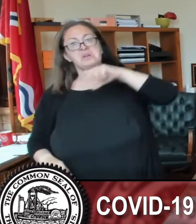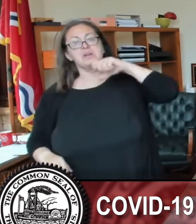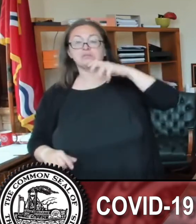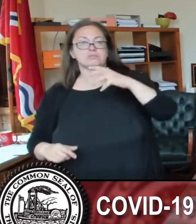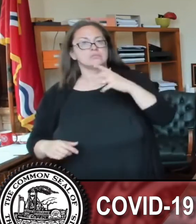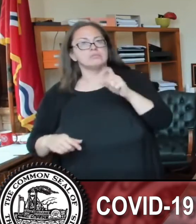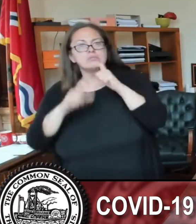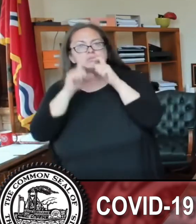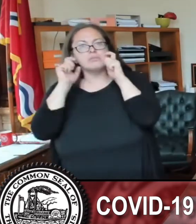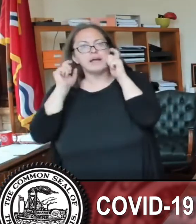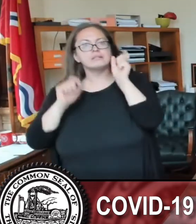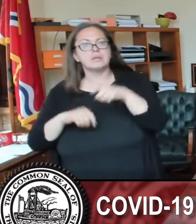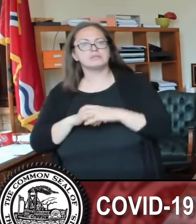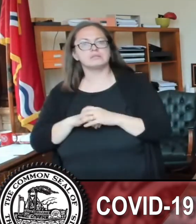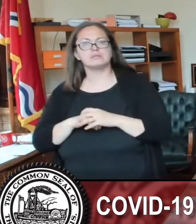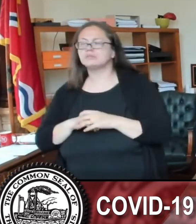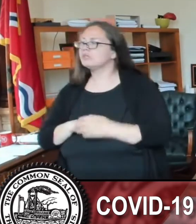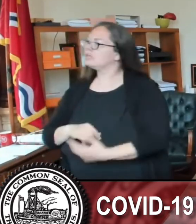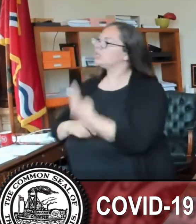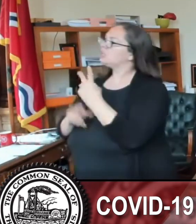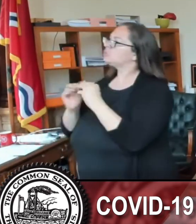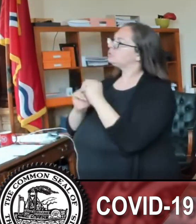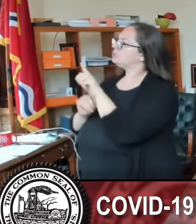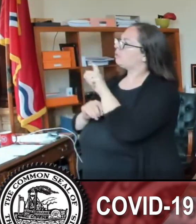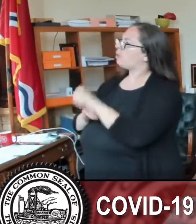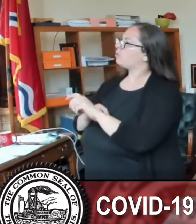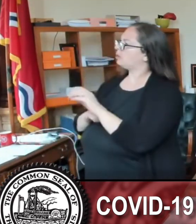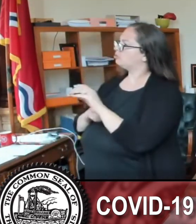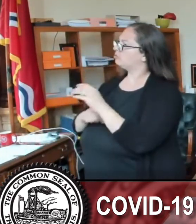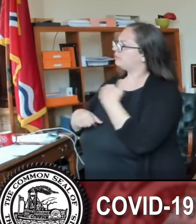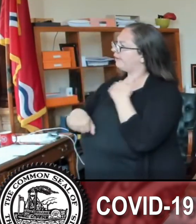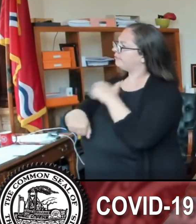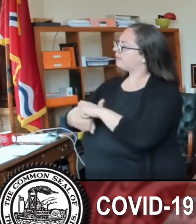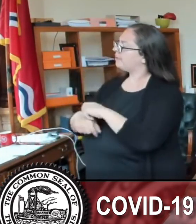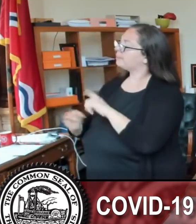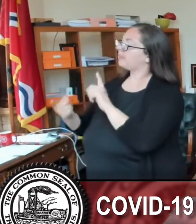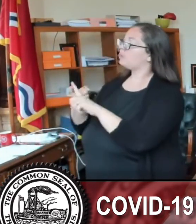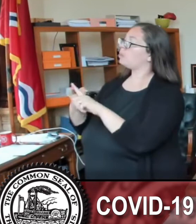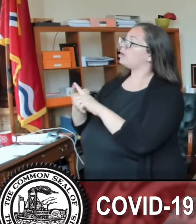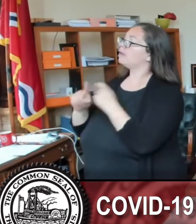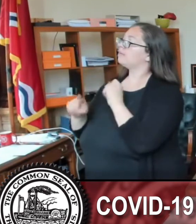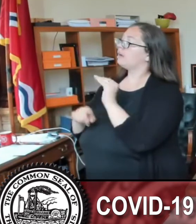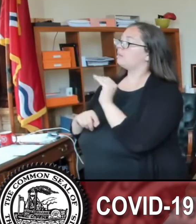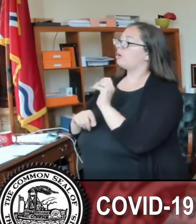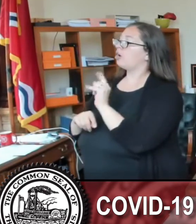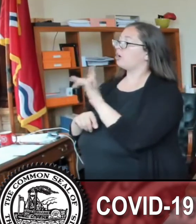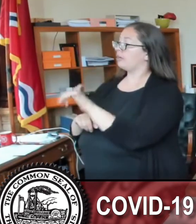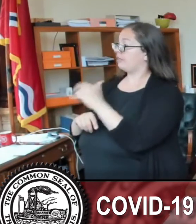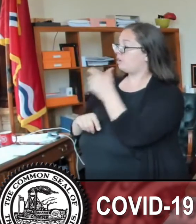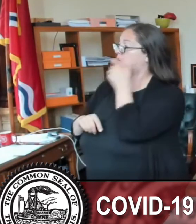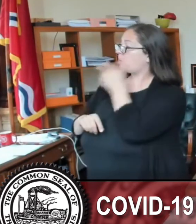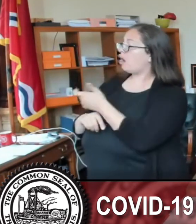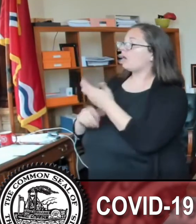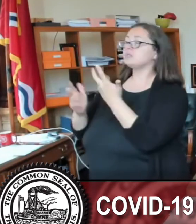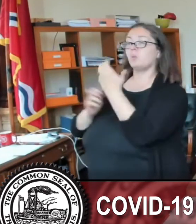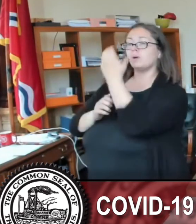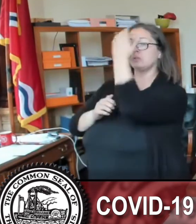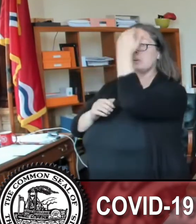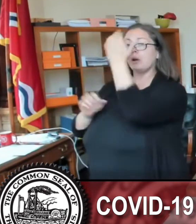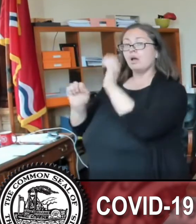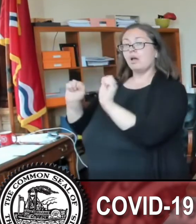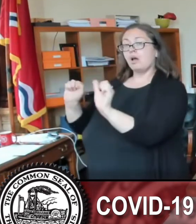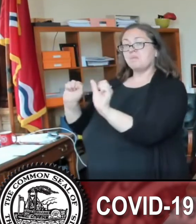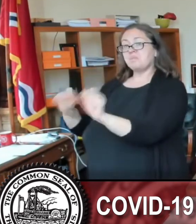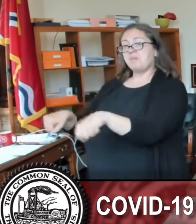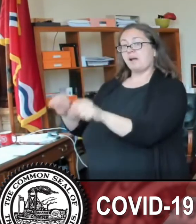wearing a mask. All right, we have time for 2 more questions, Mayor. One question from Marty, who's watching, is wanting to know, is it possible